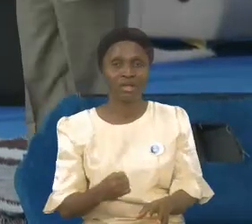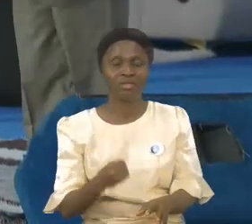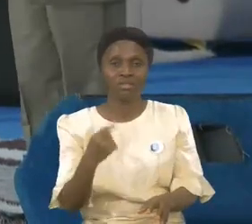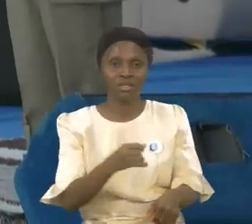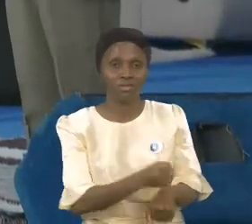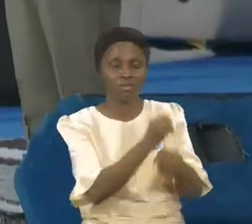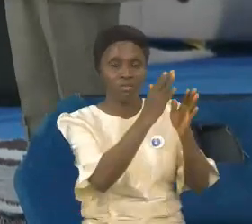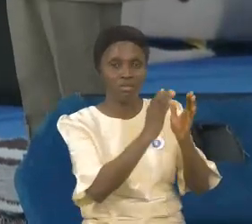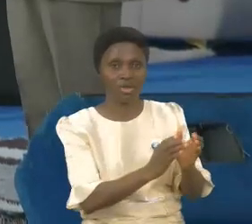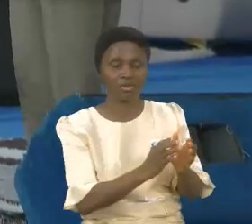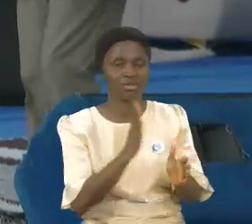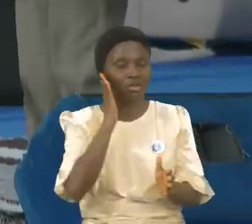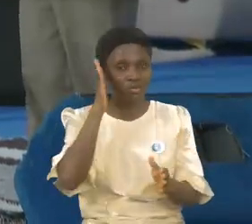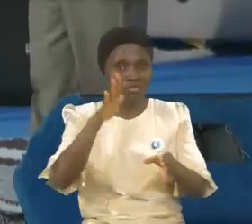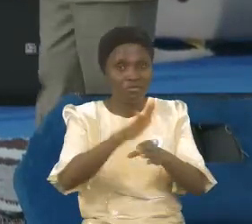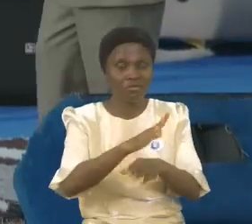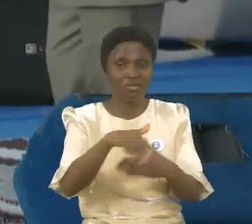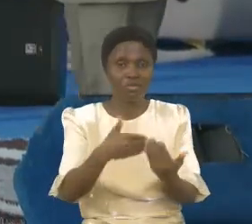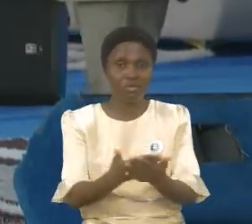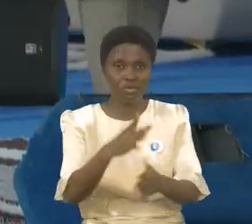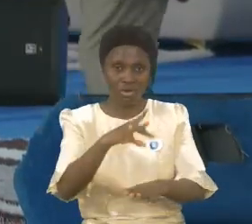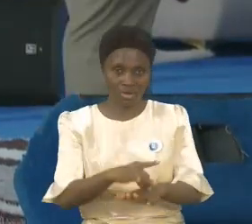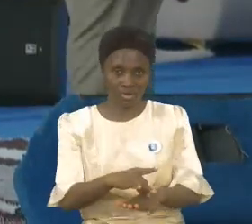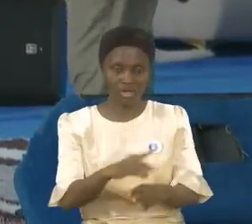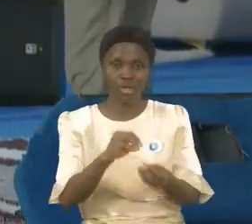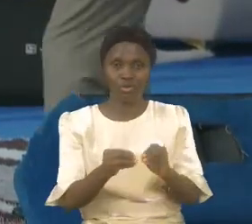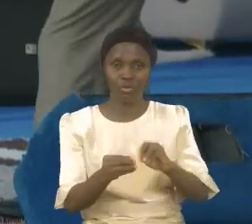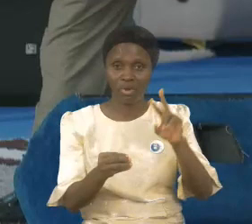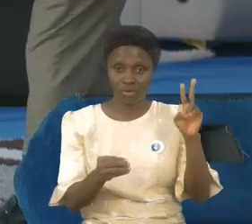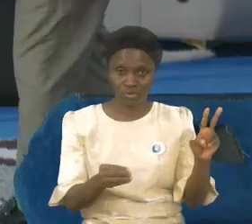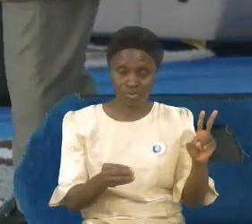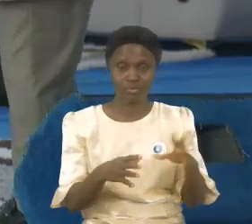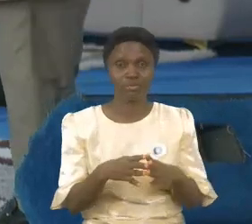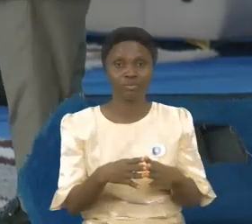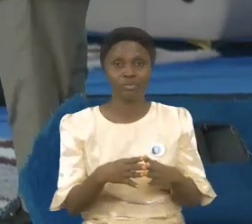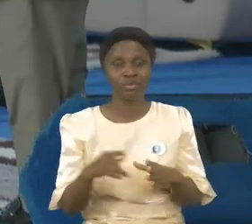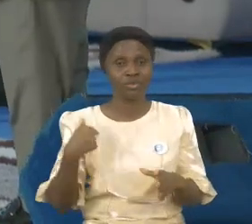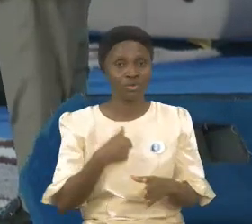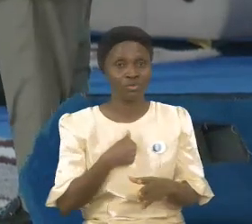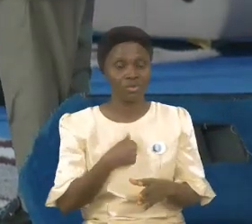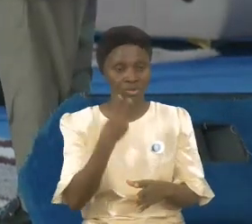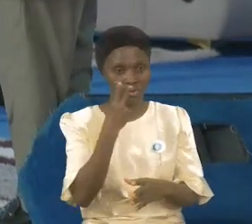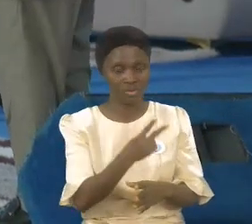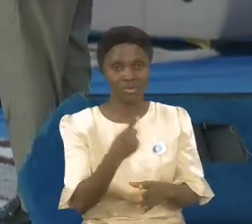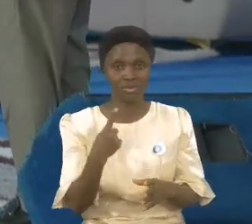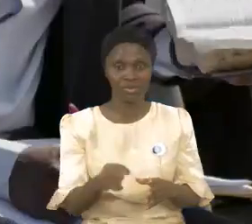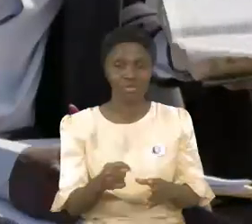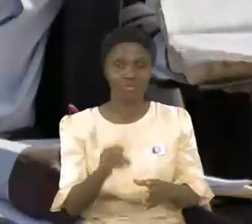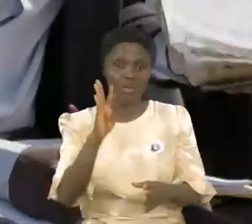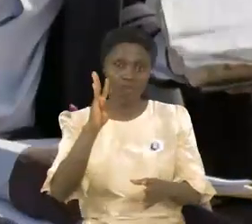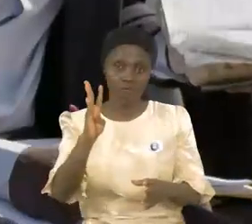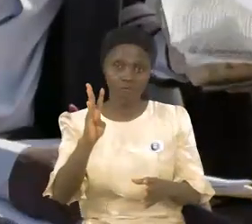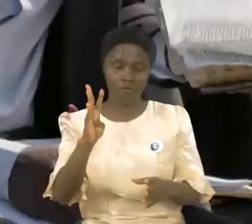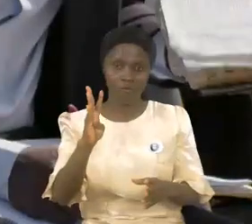fill the whole earth. Look at number two there. Number two there, we're seeing the four symbolic